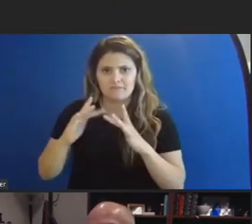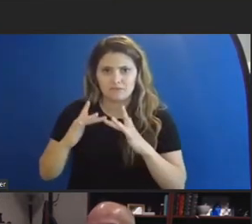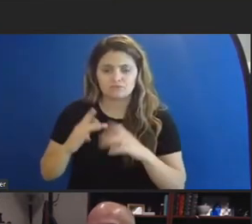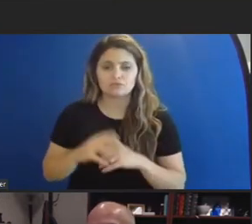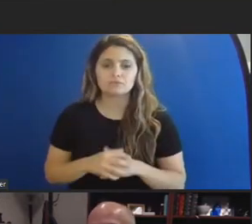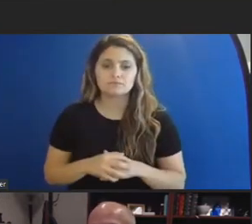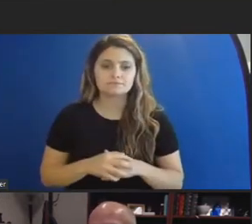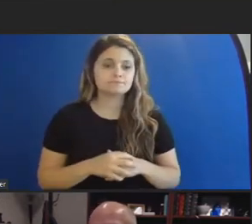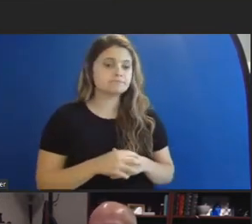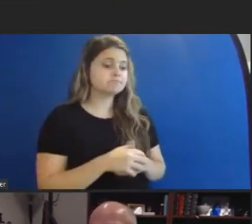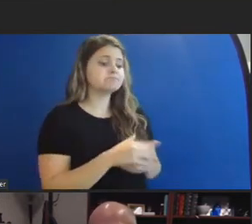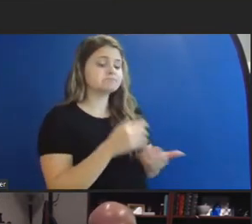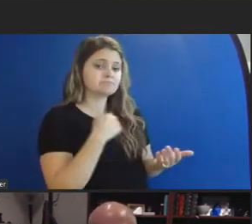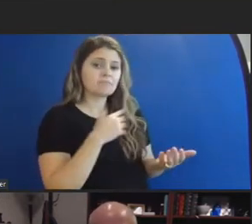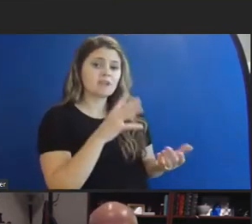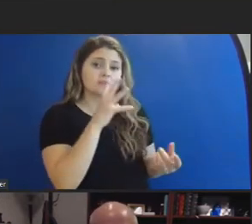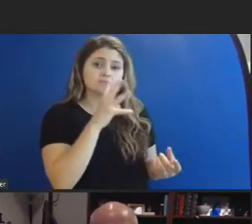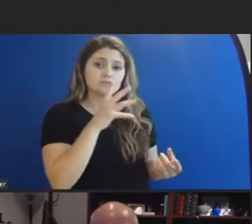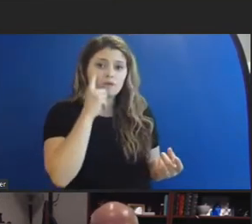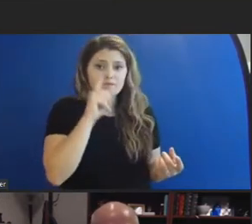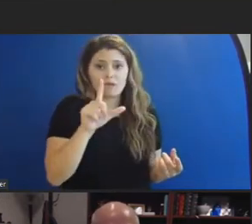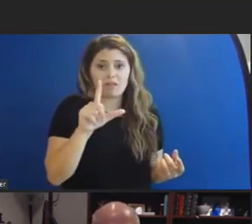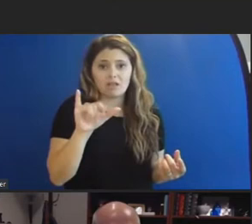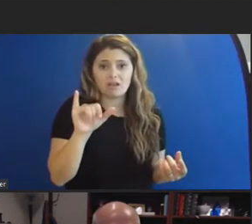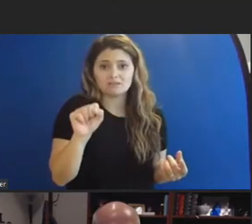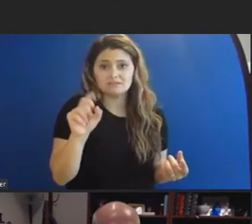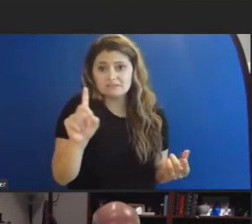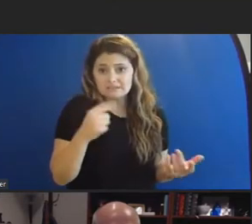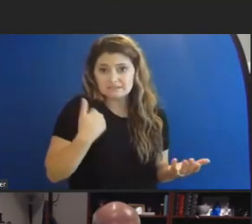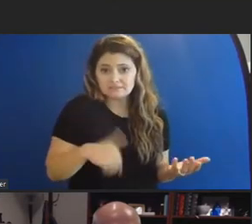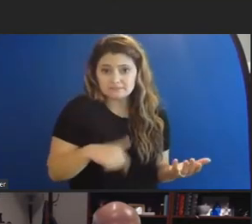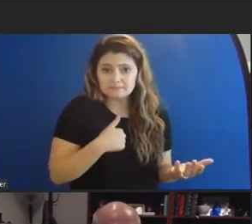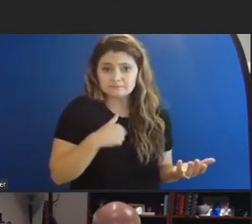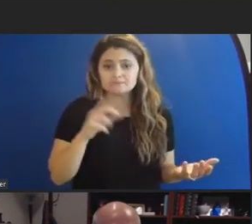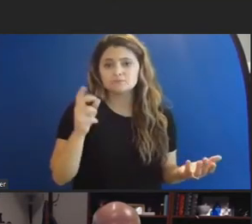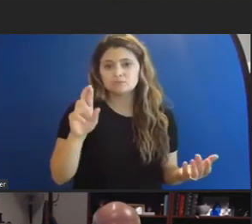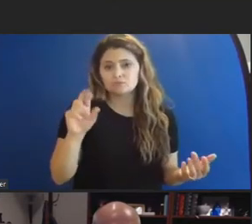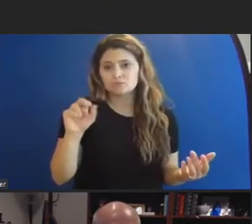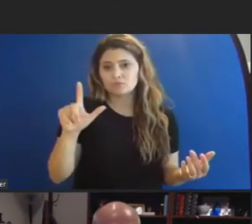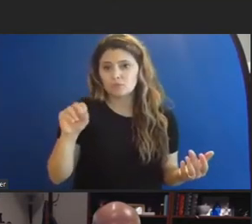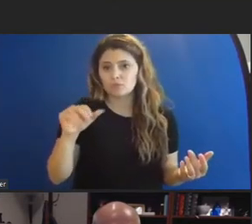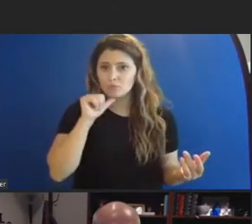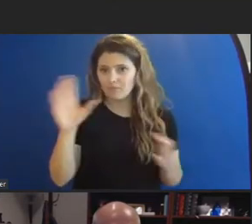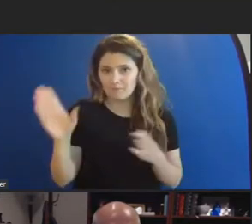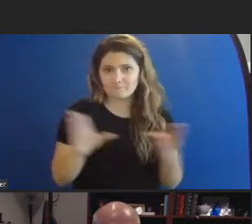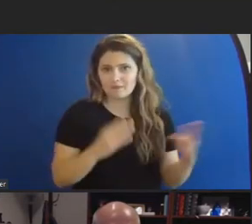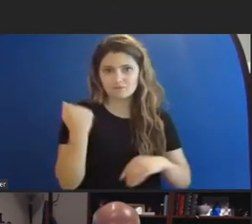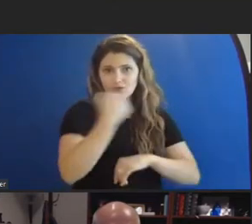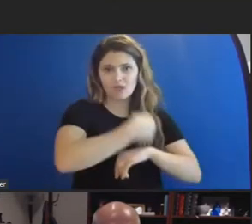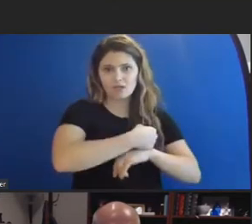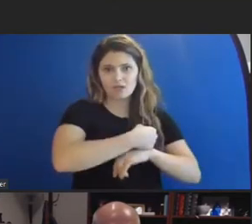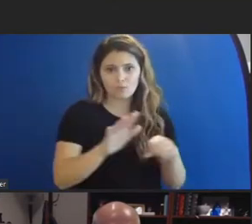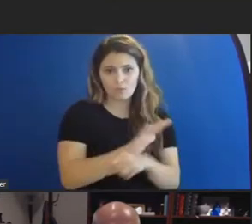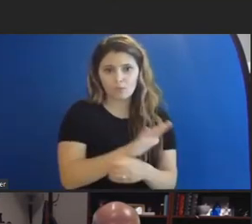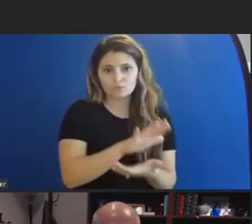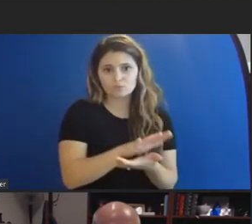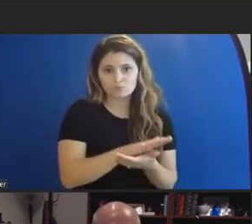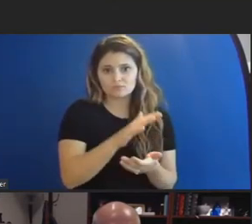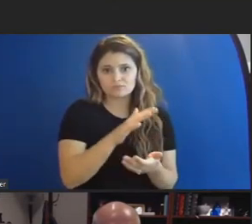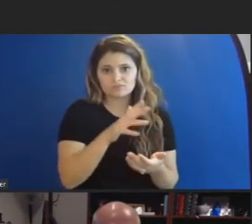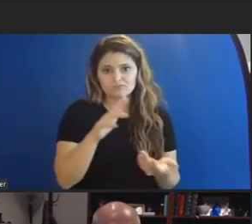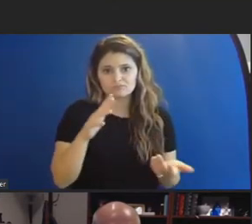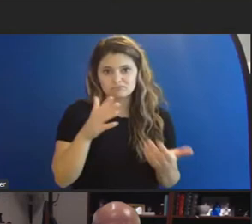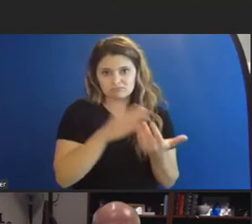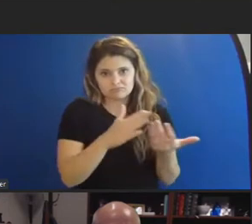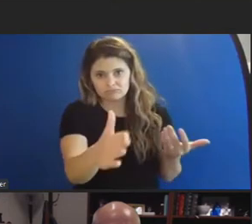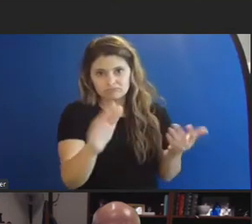Terry, I can speak for Lubbock ISD. We are not planning on closing down entire schools at any point.